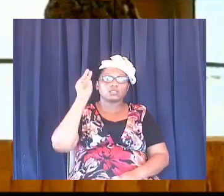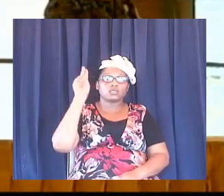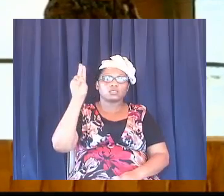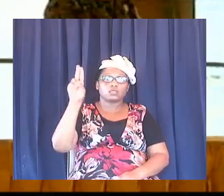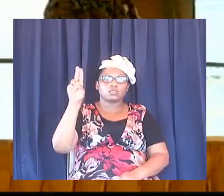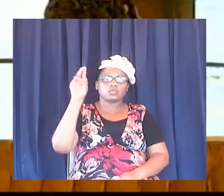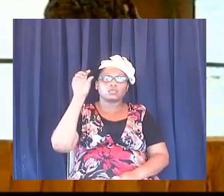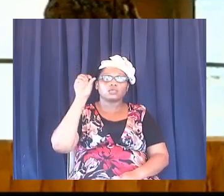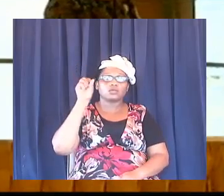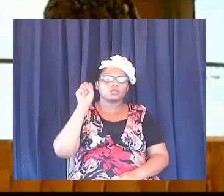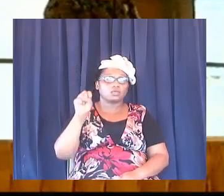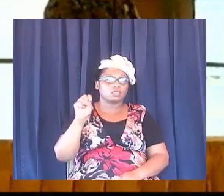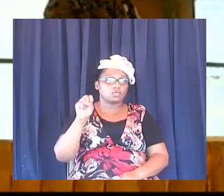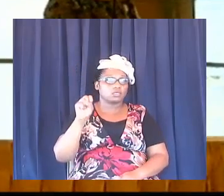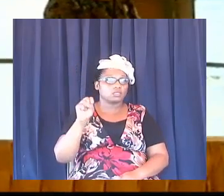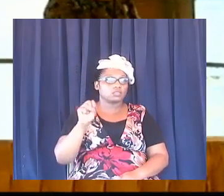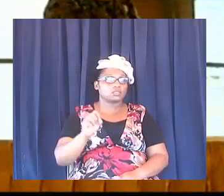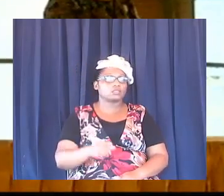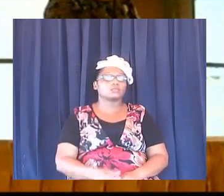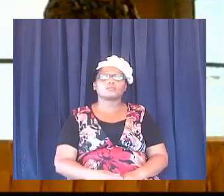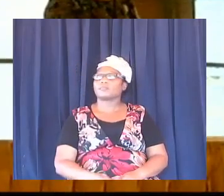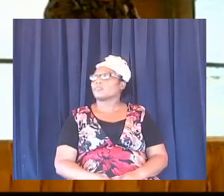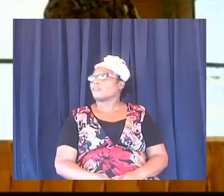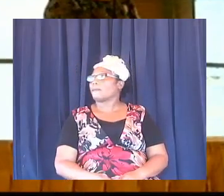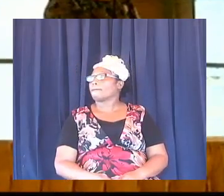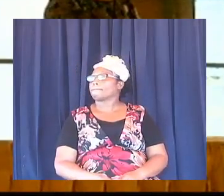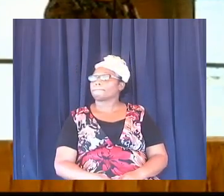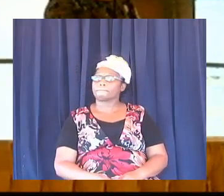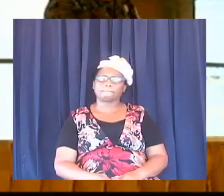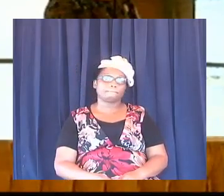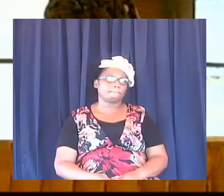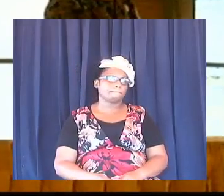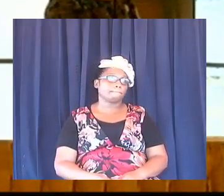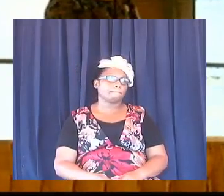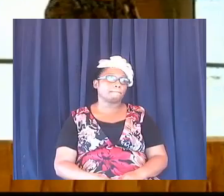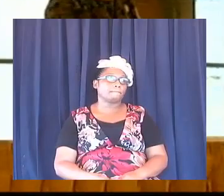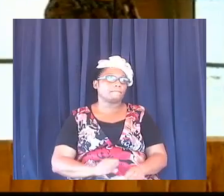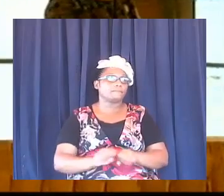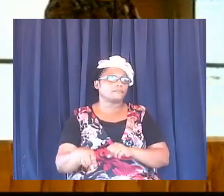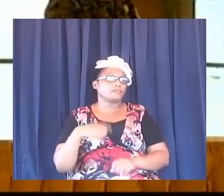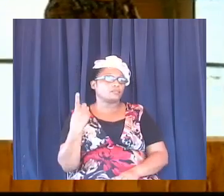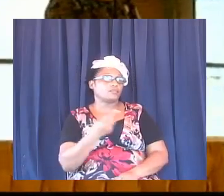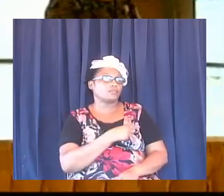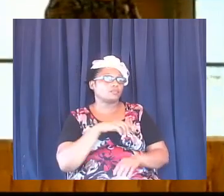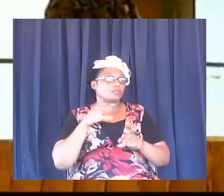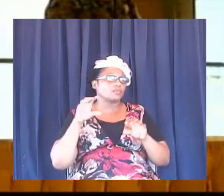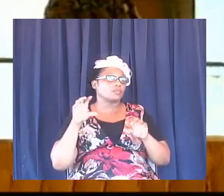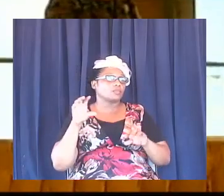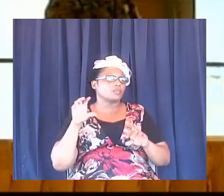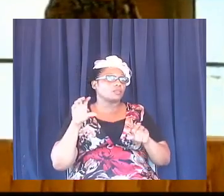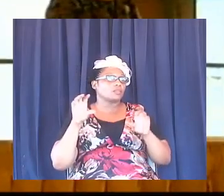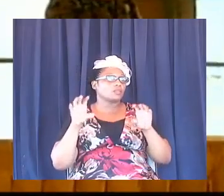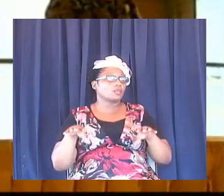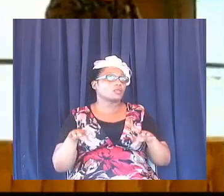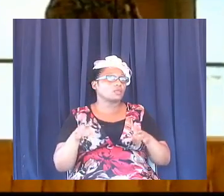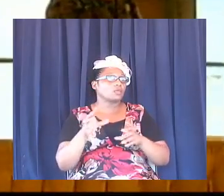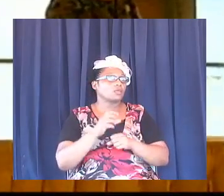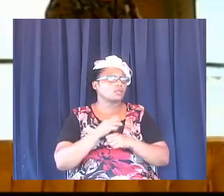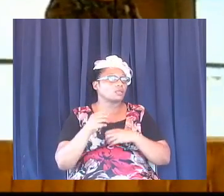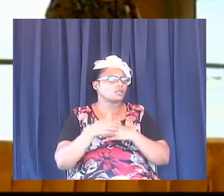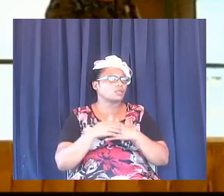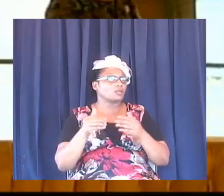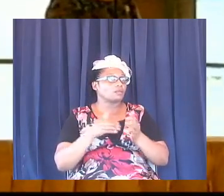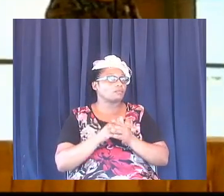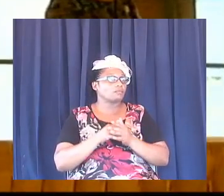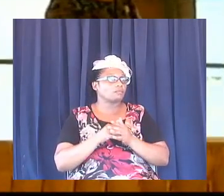order, we can acquire those cameras so that we can get back to the picture quality that we have been accustomed